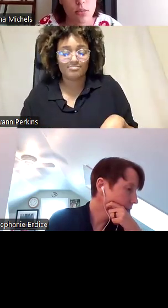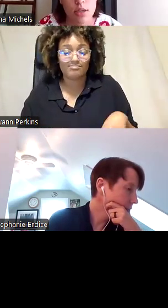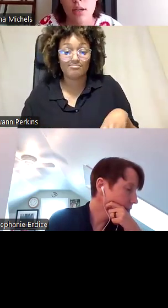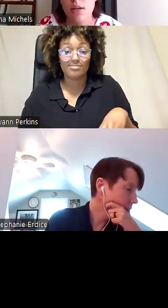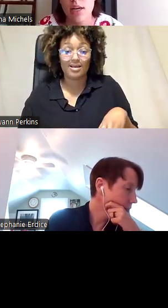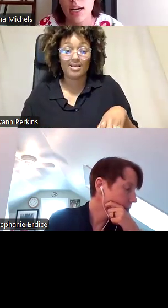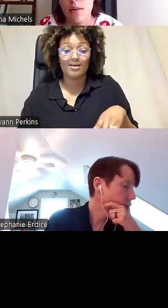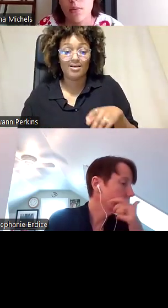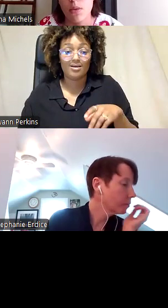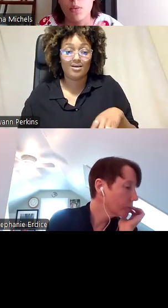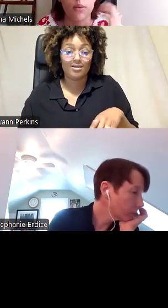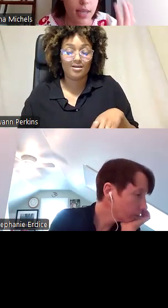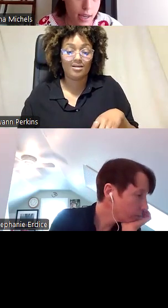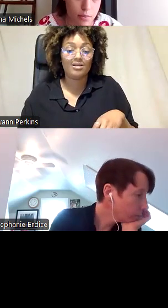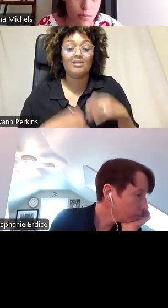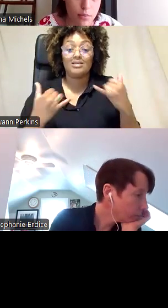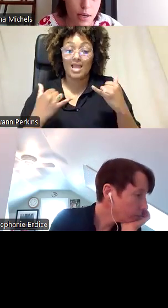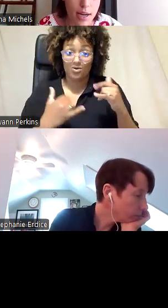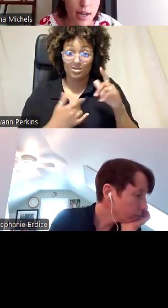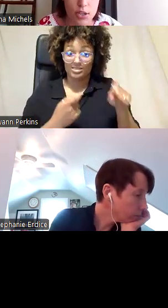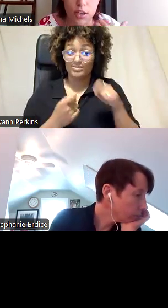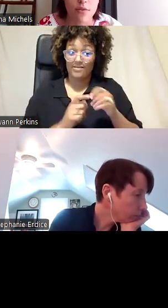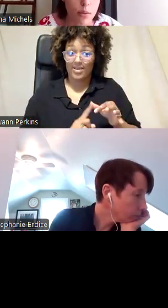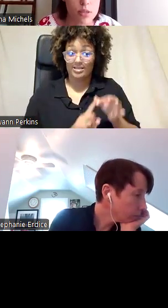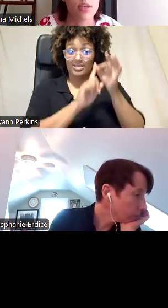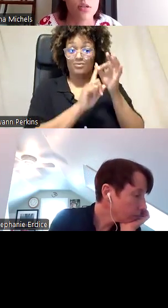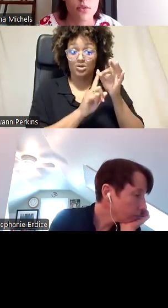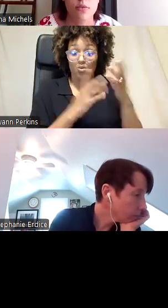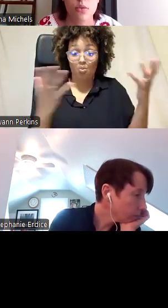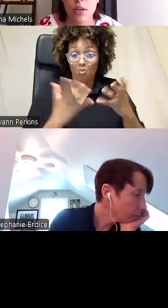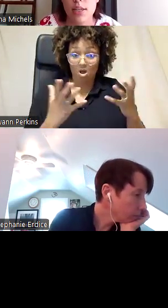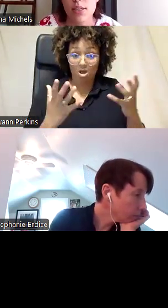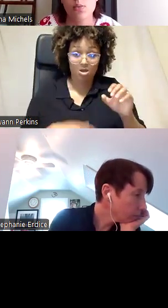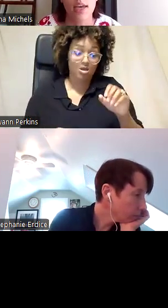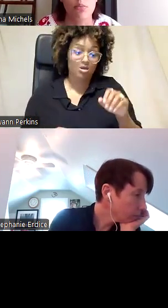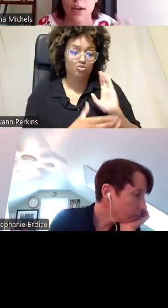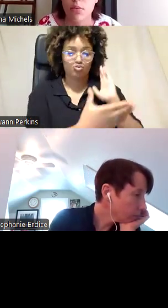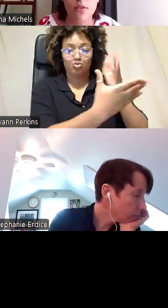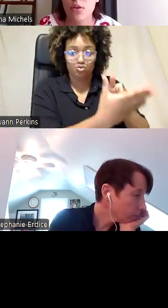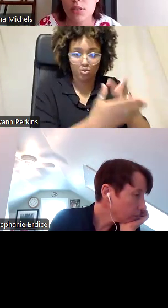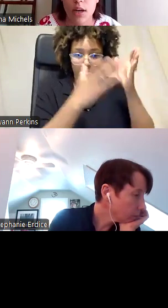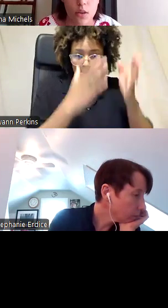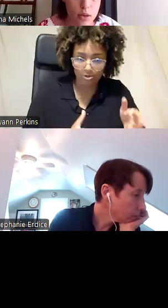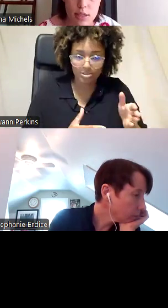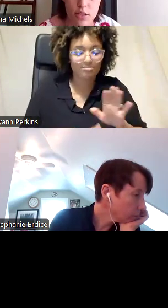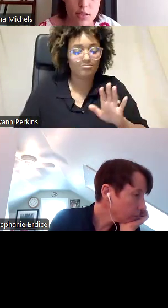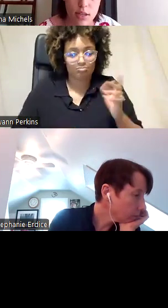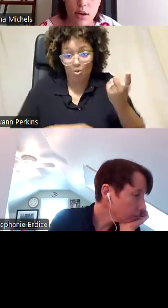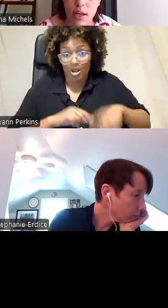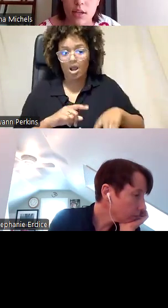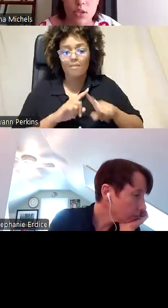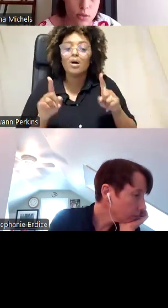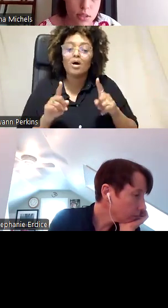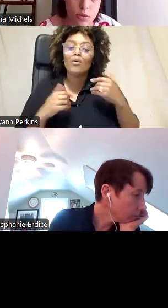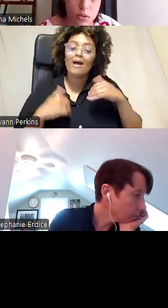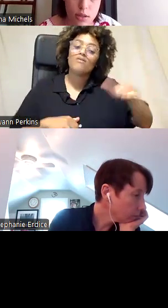suing someone. But while we can't actually offer representation for civil tort cases, we can provide referrals to other organizations in